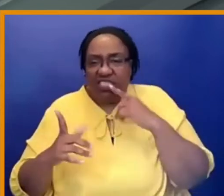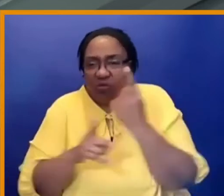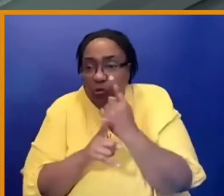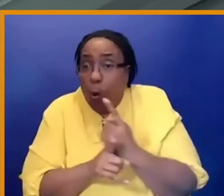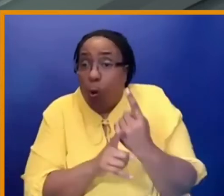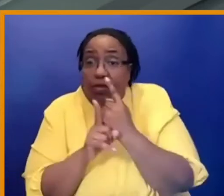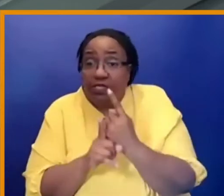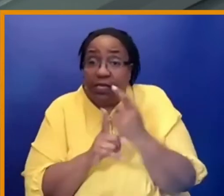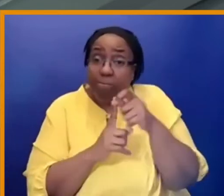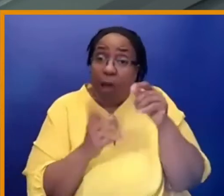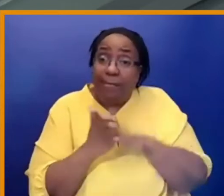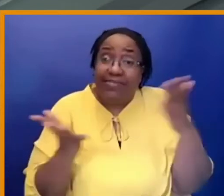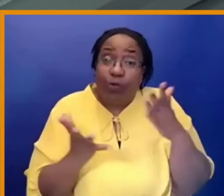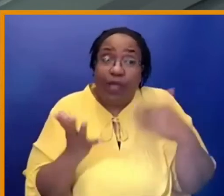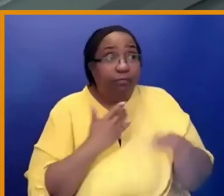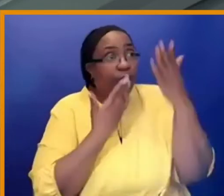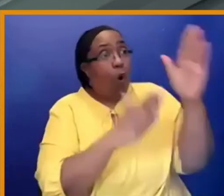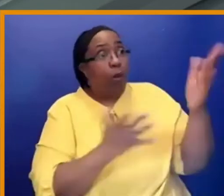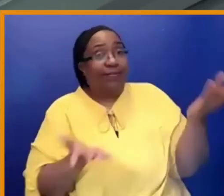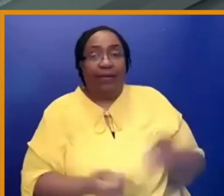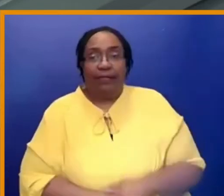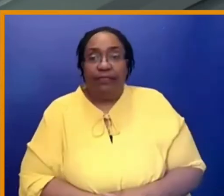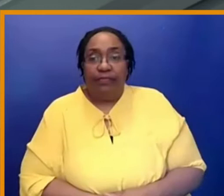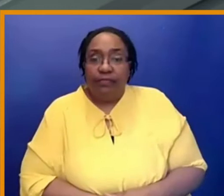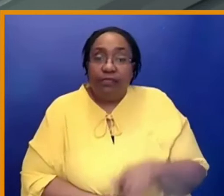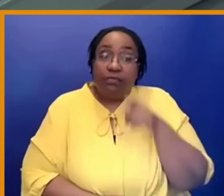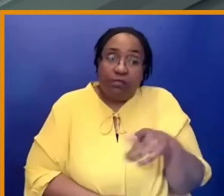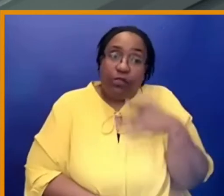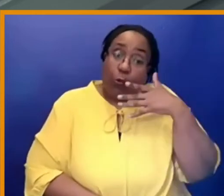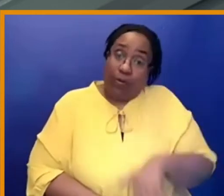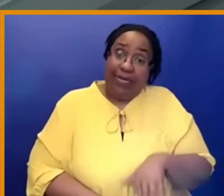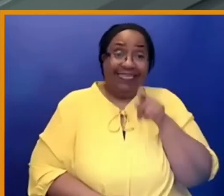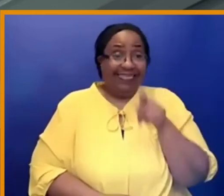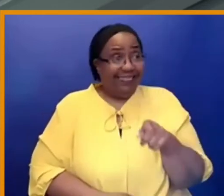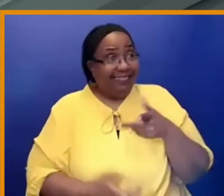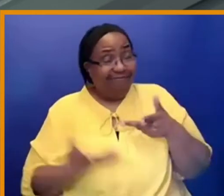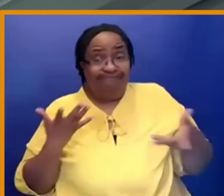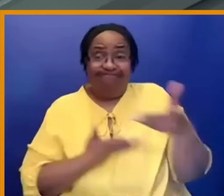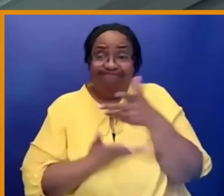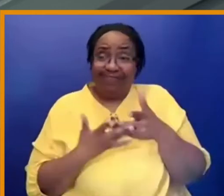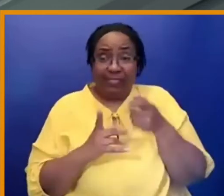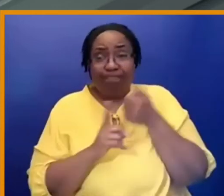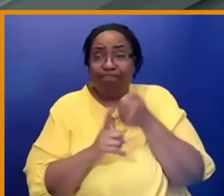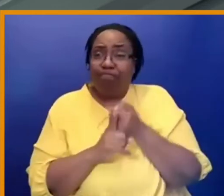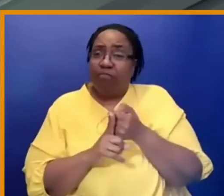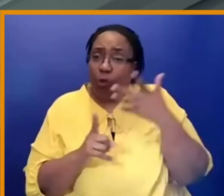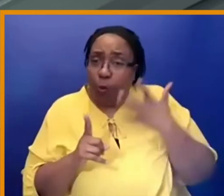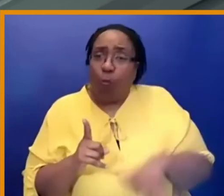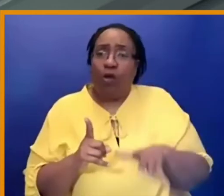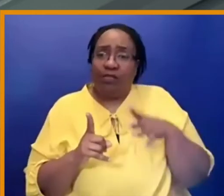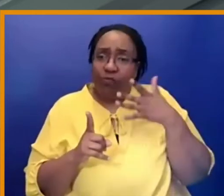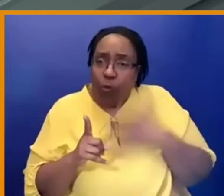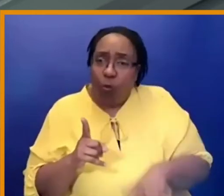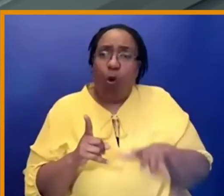the British government to be there, arguing in full force and in full voice for a global deal to turn around the decline in the state of